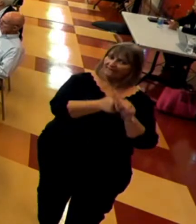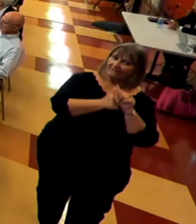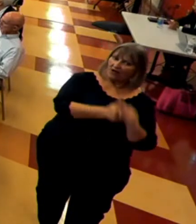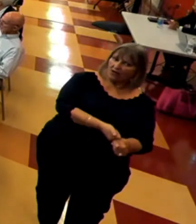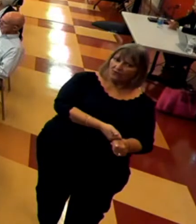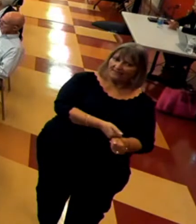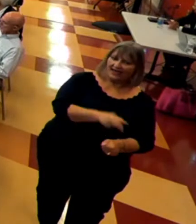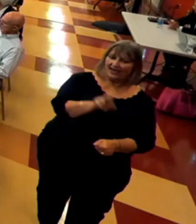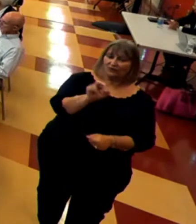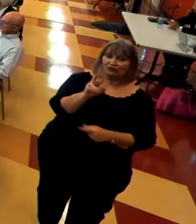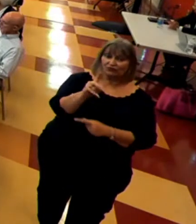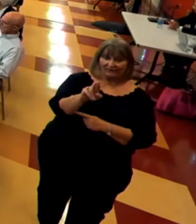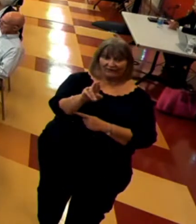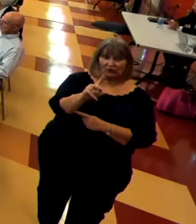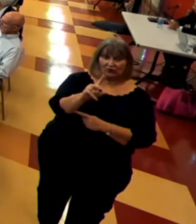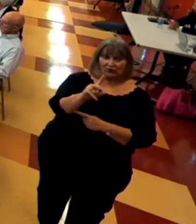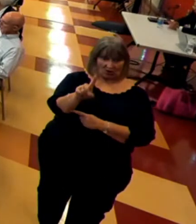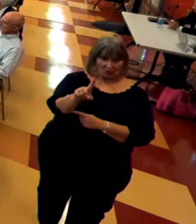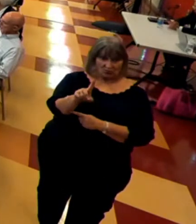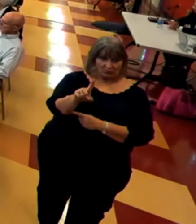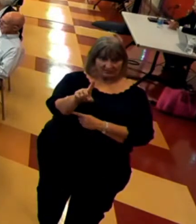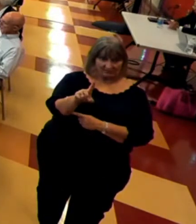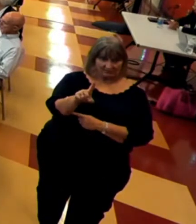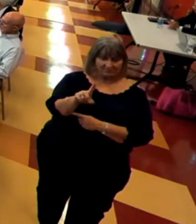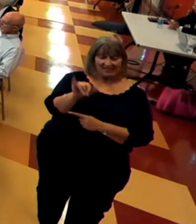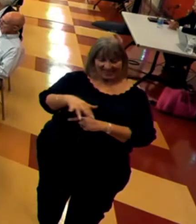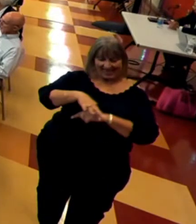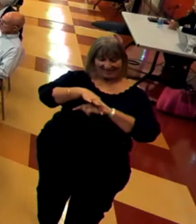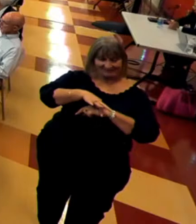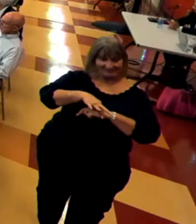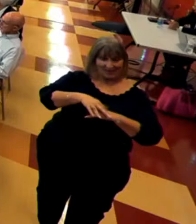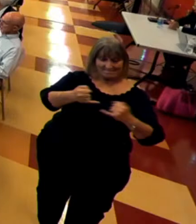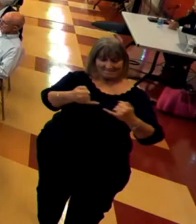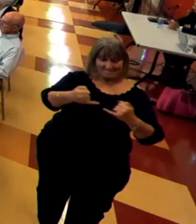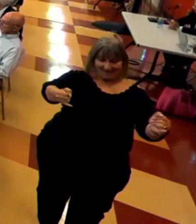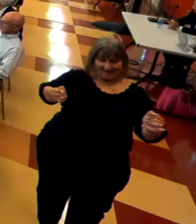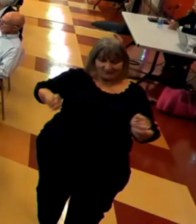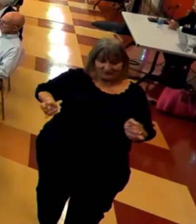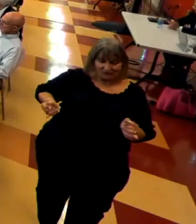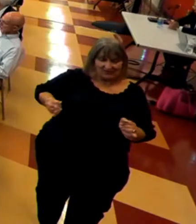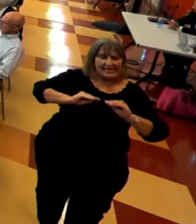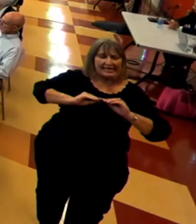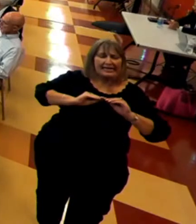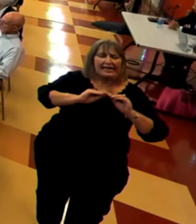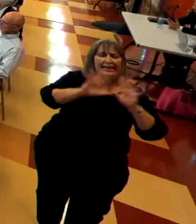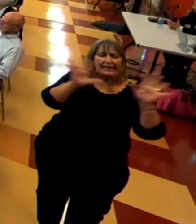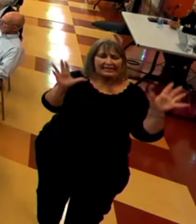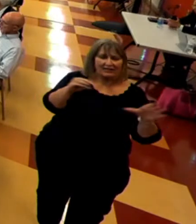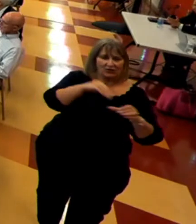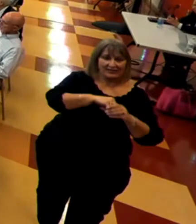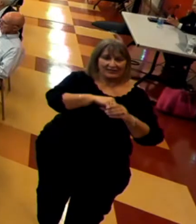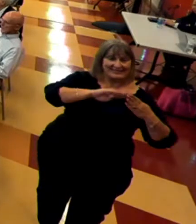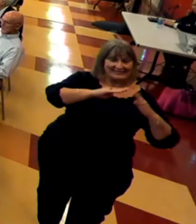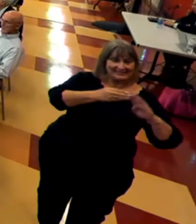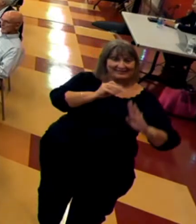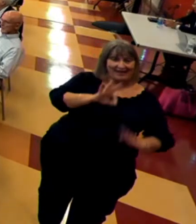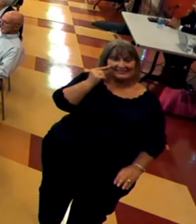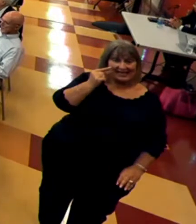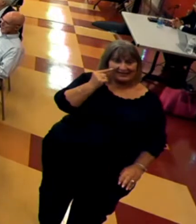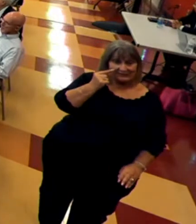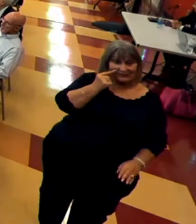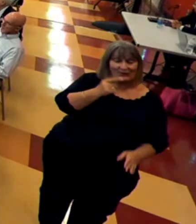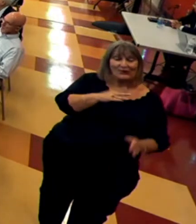River Road Neighborhood Association geographic boundaries are clearly marked on the COSA Neighborhood Association